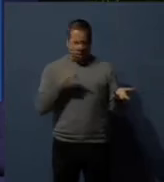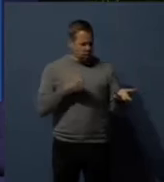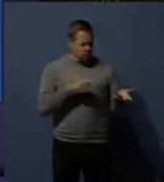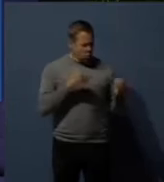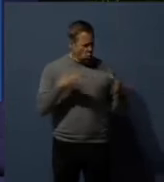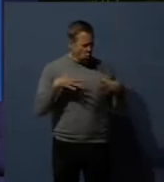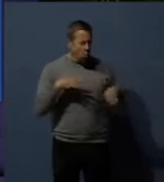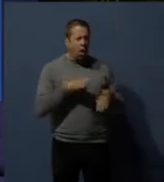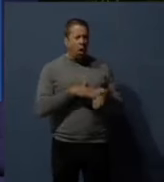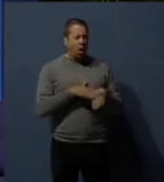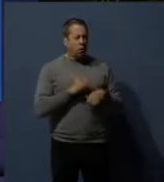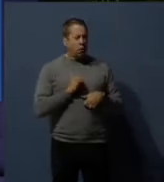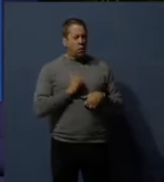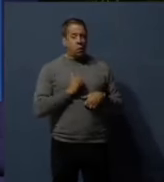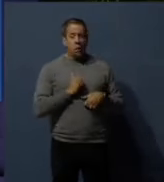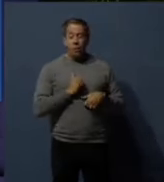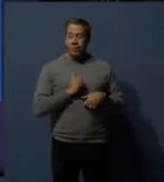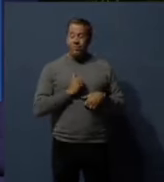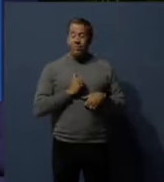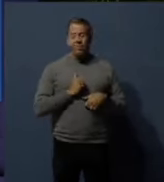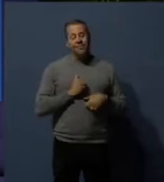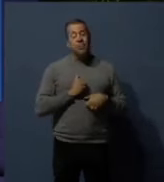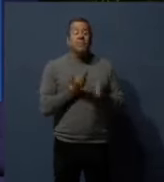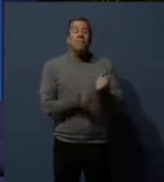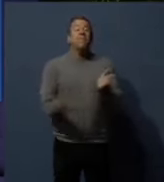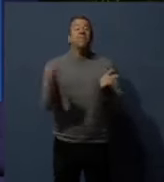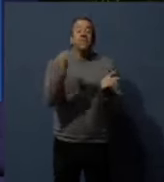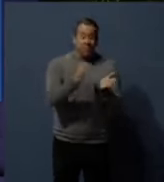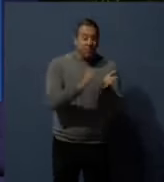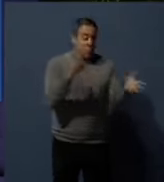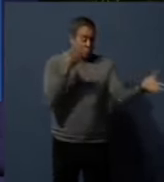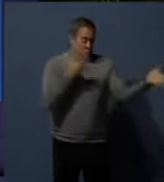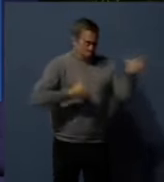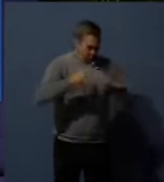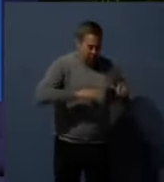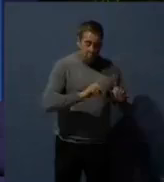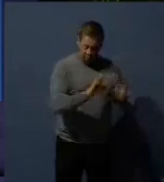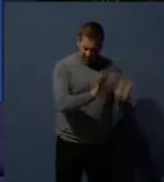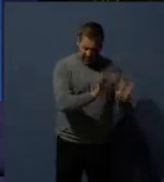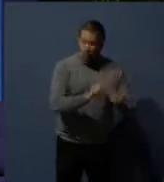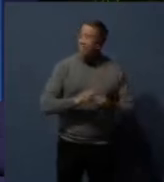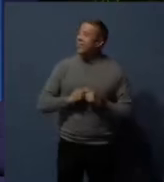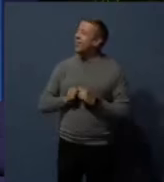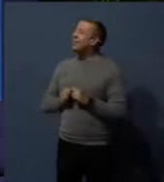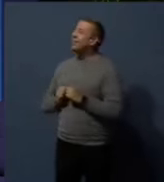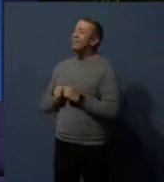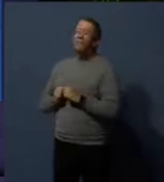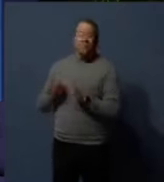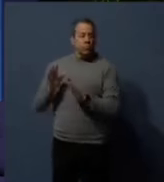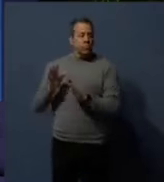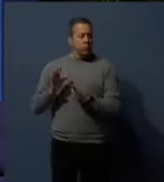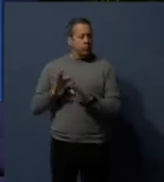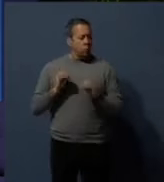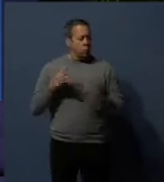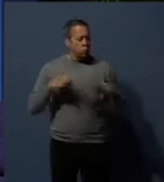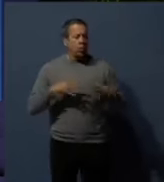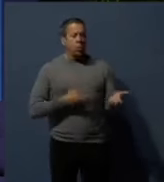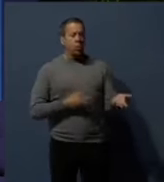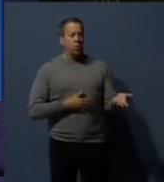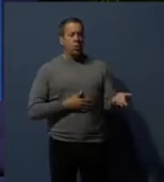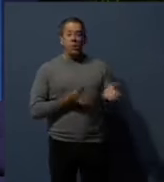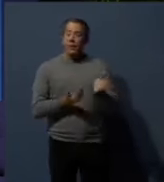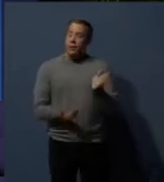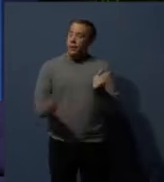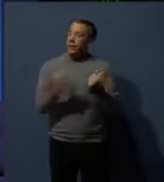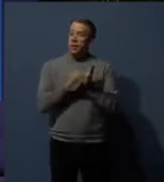undressed. So we did the process again, and we did something else, and we came back, and he was undressed again. And this process went on a few times, and